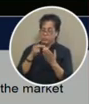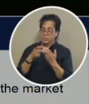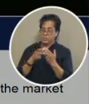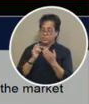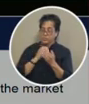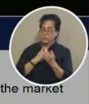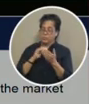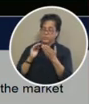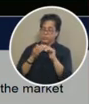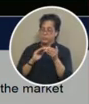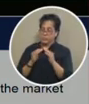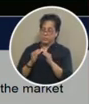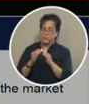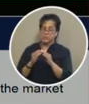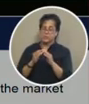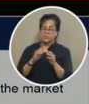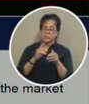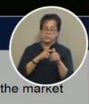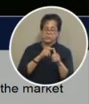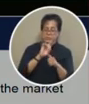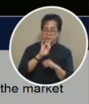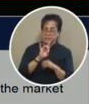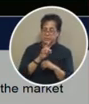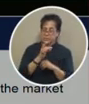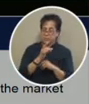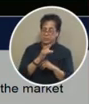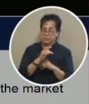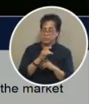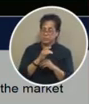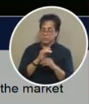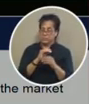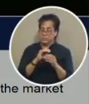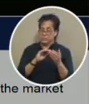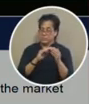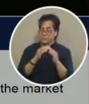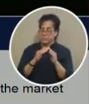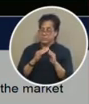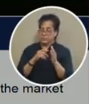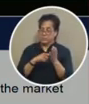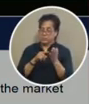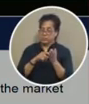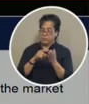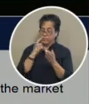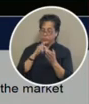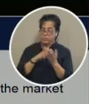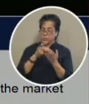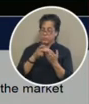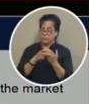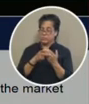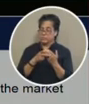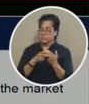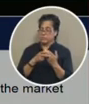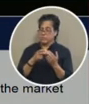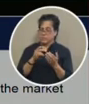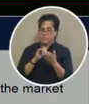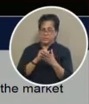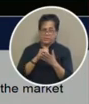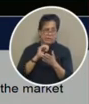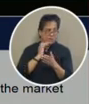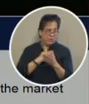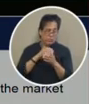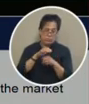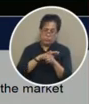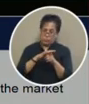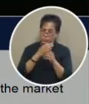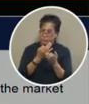community. That's where state dollars are coming back to the city to pay for projects that we would otherwise have to pay for with local